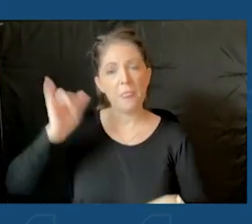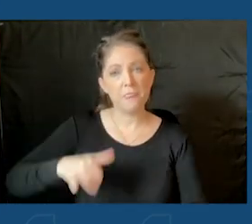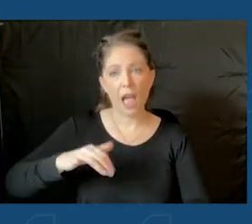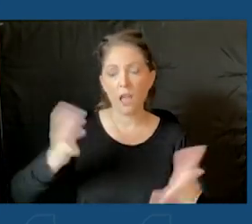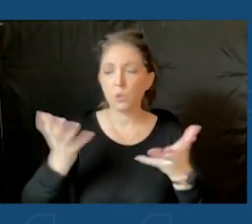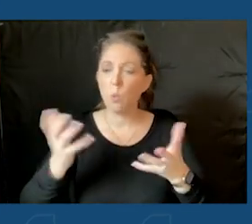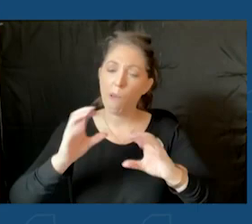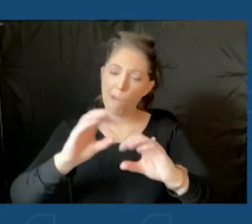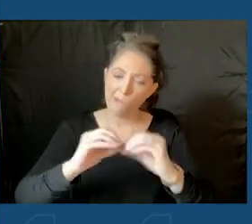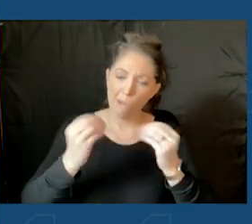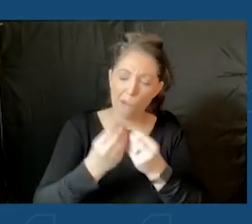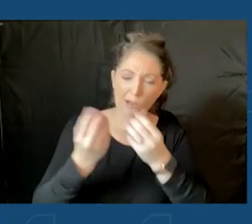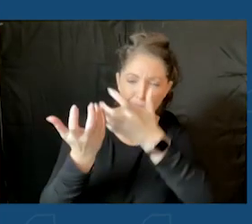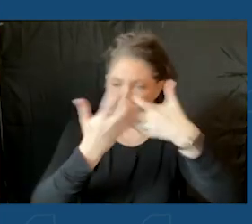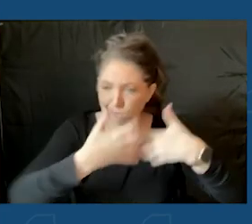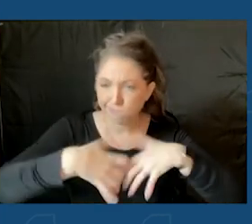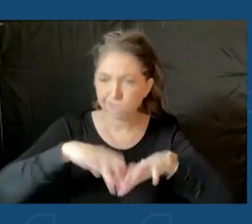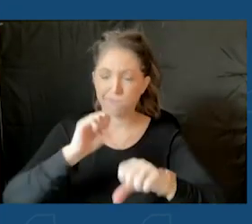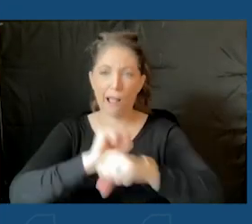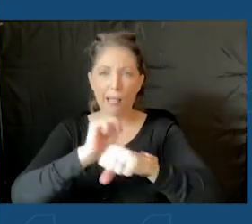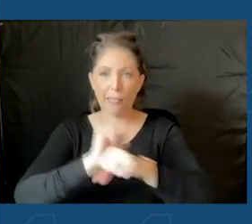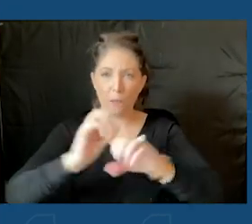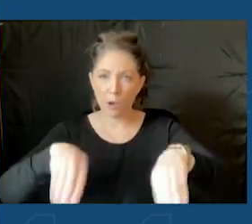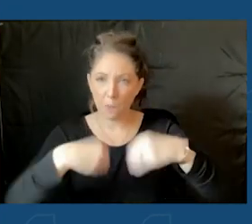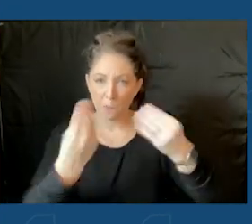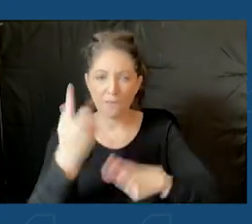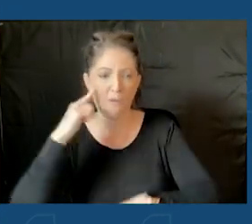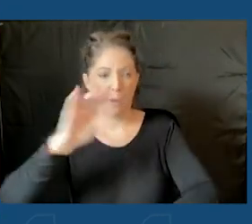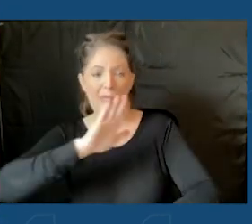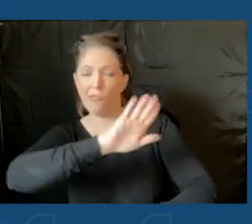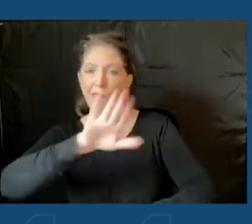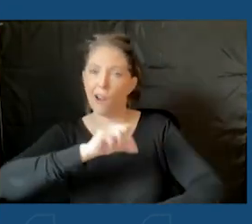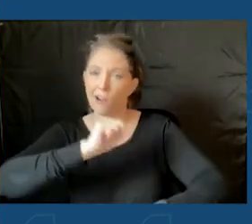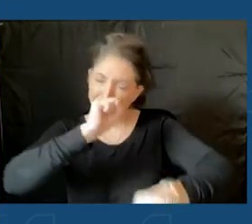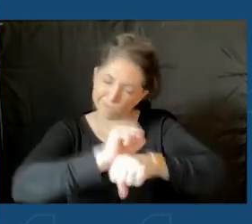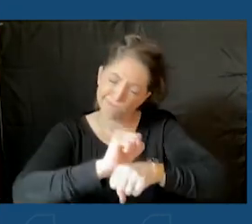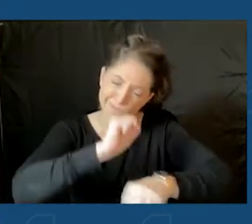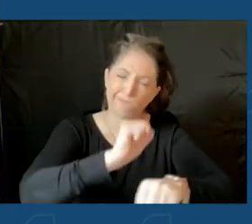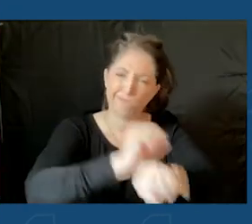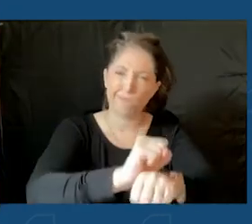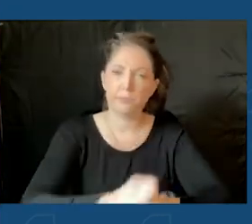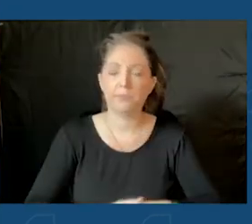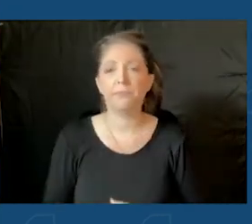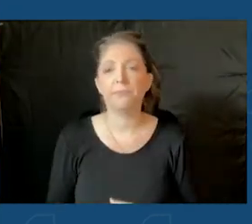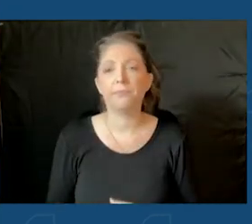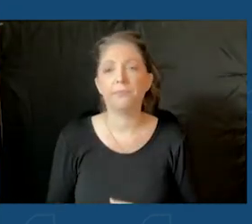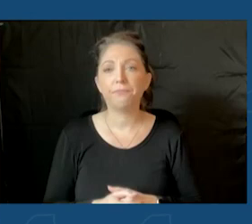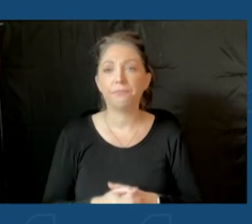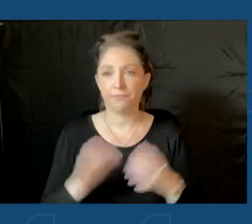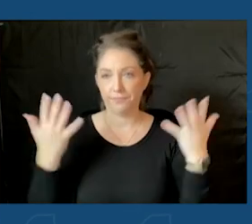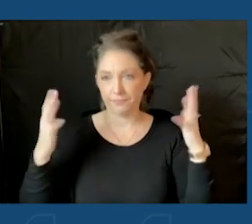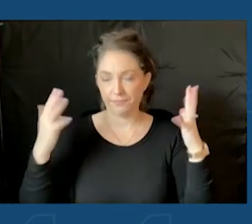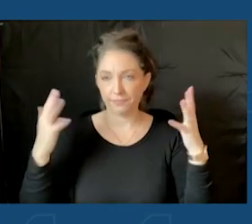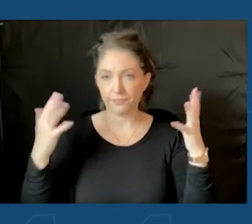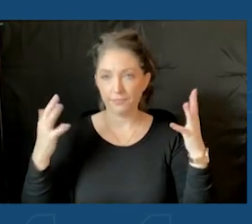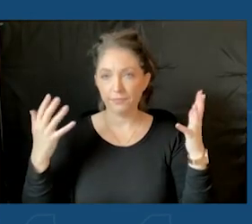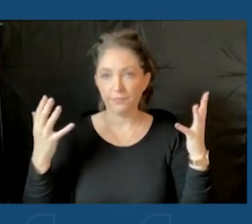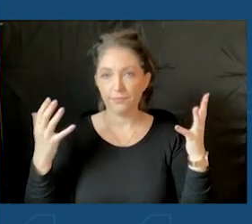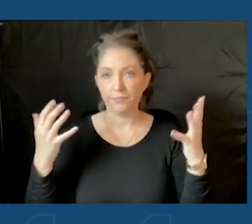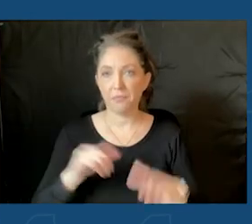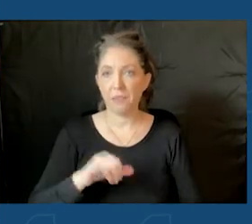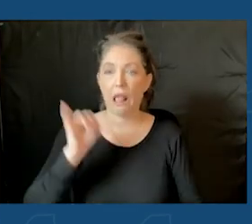labor provides for their hard work. So that is the